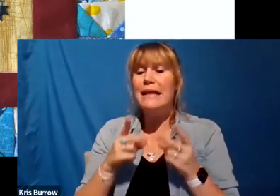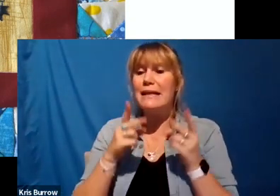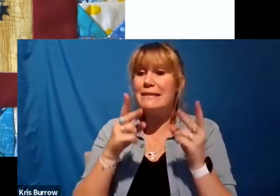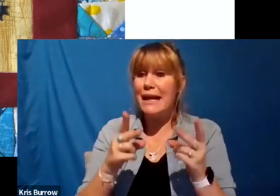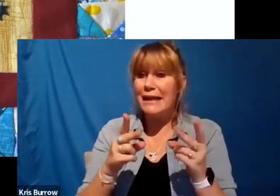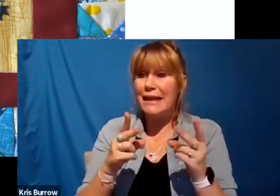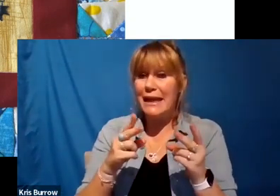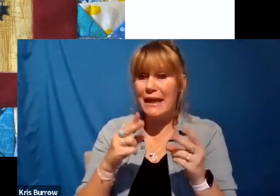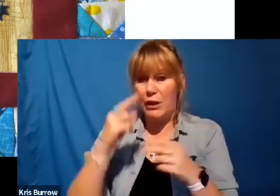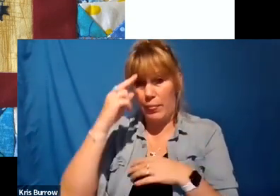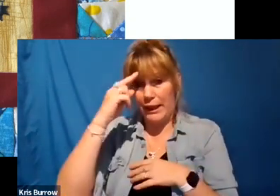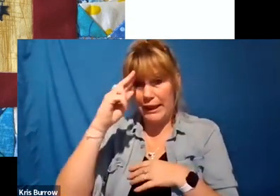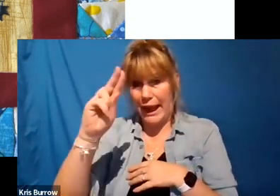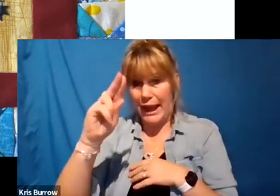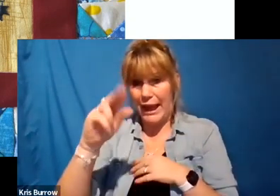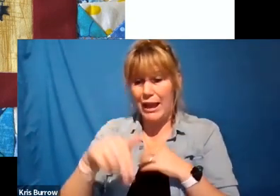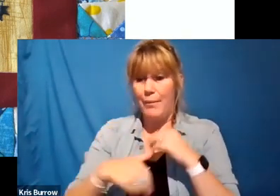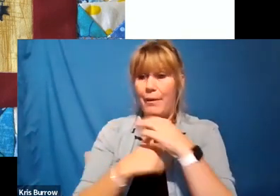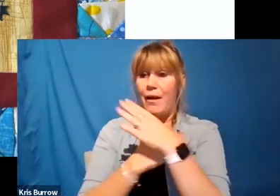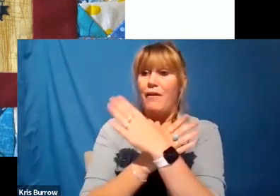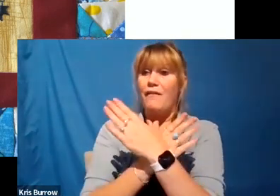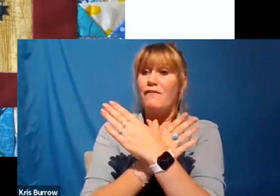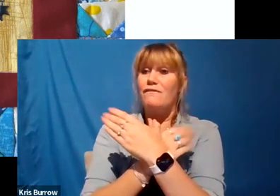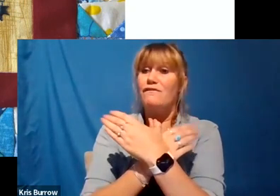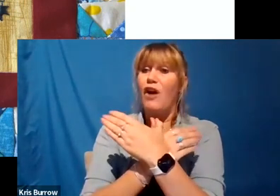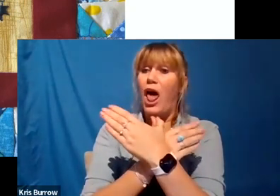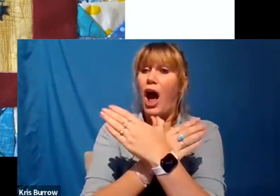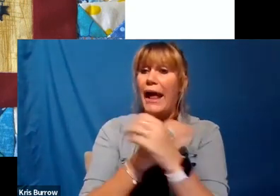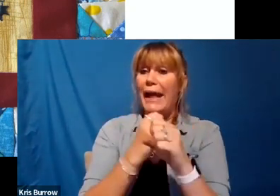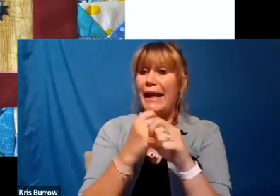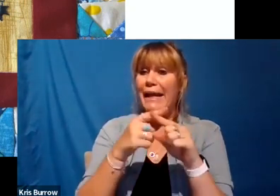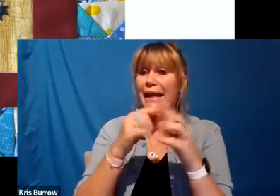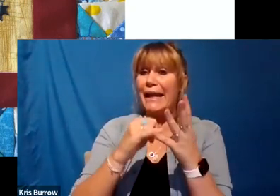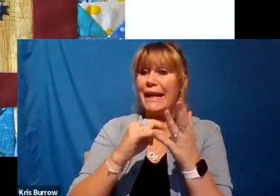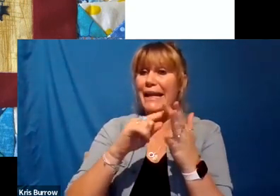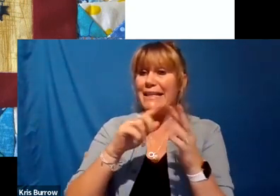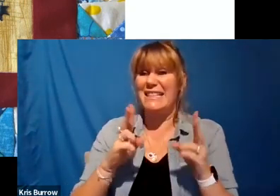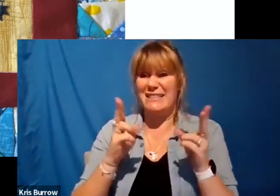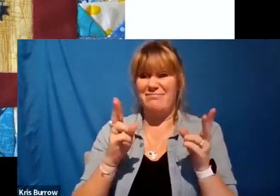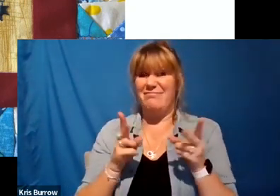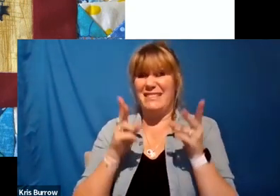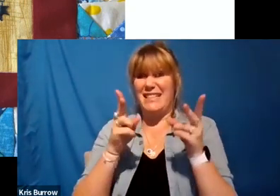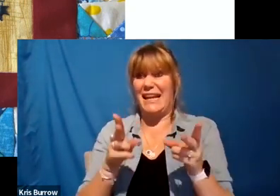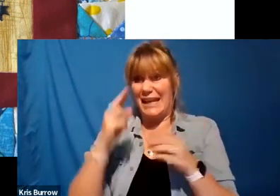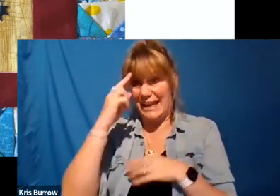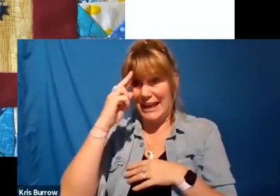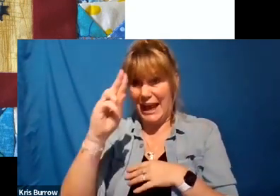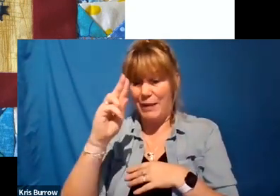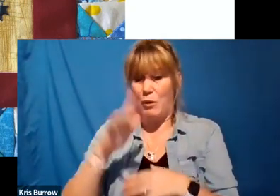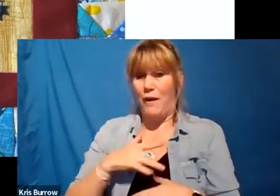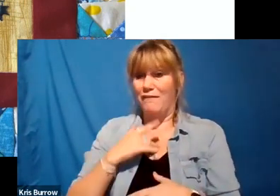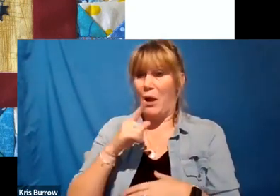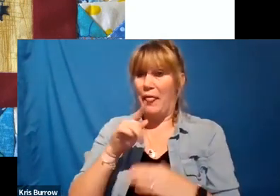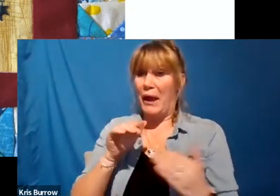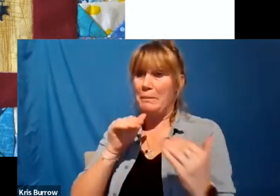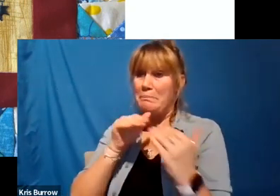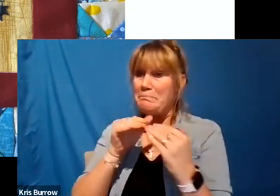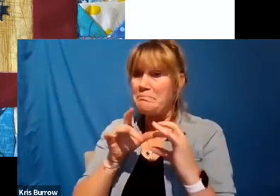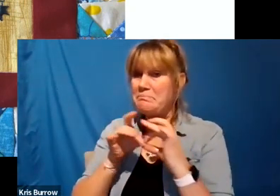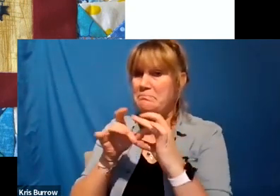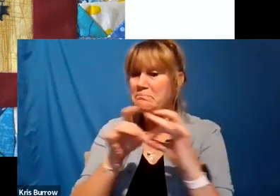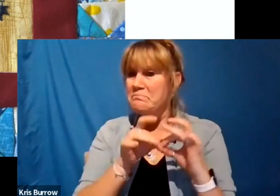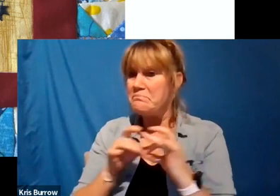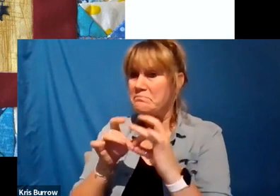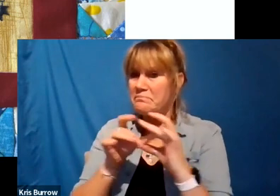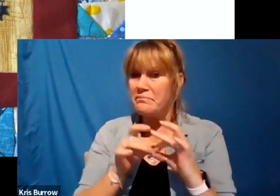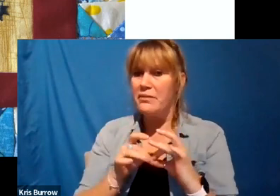geese. So I feel like there's a few different layers going on here. patched together out of different floral and